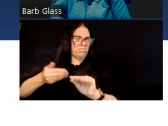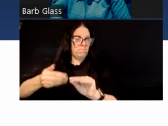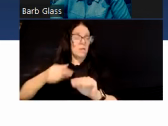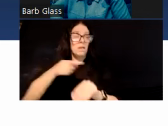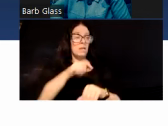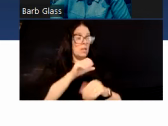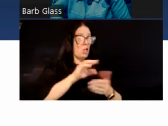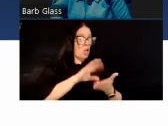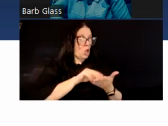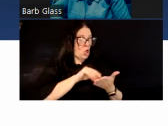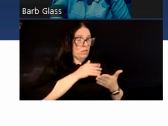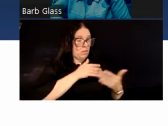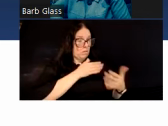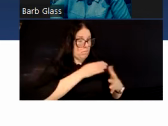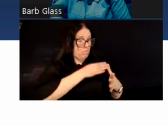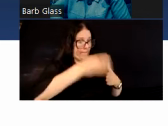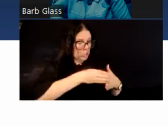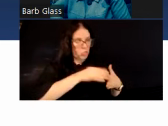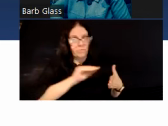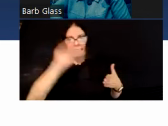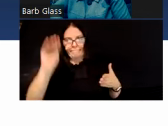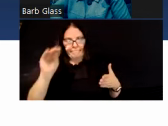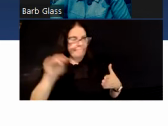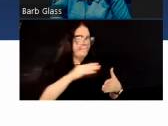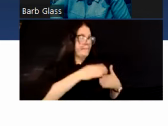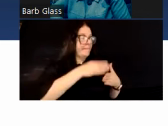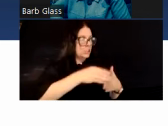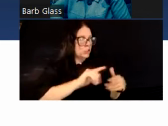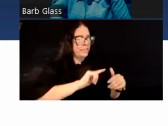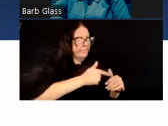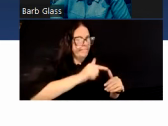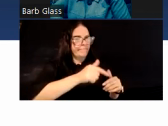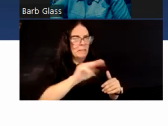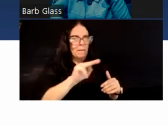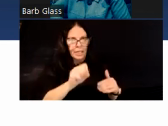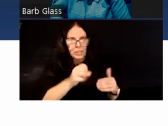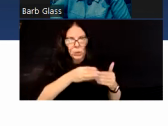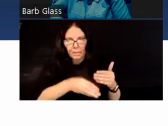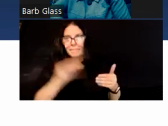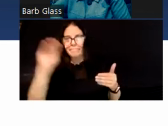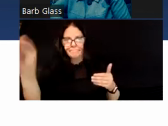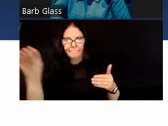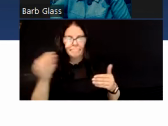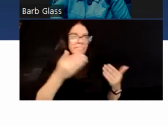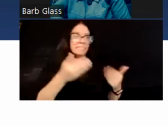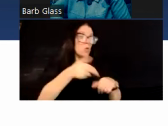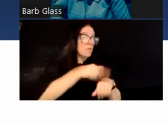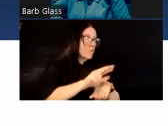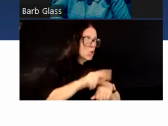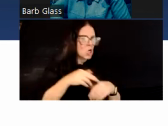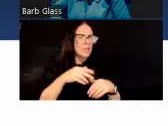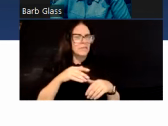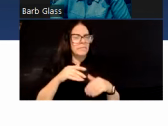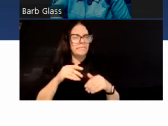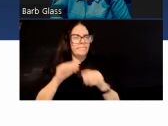you're entering or updating the learning activities they're doing, the milestones that they've completed, the referrals that happen, and